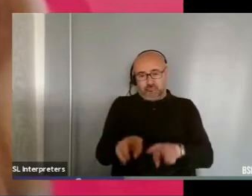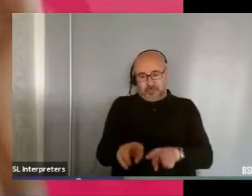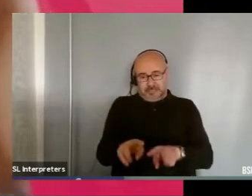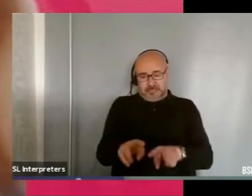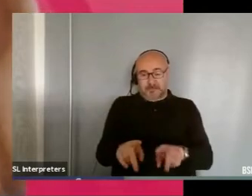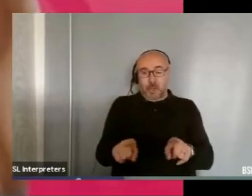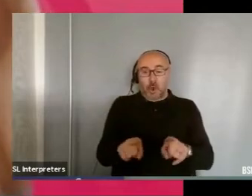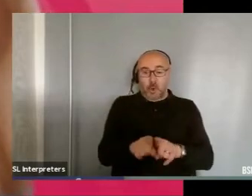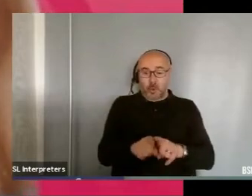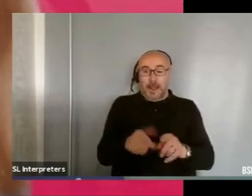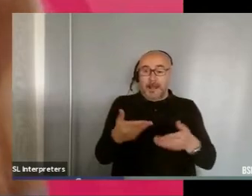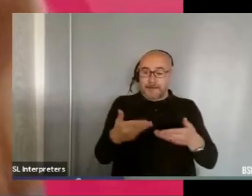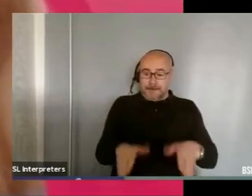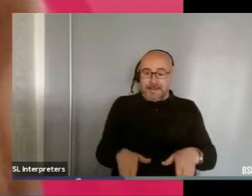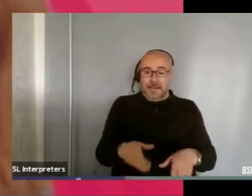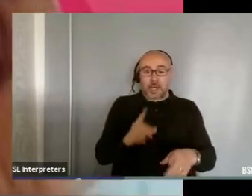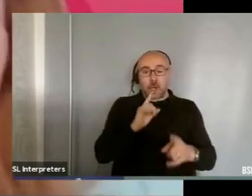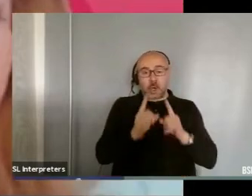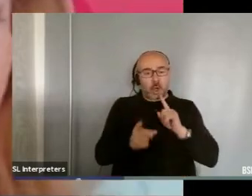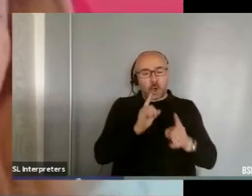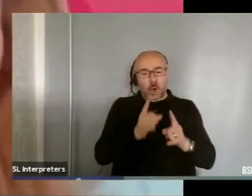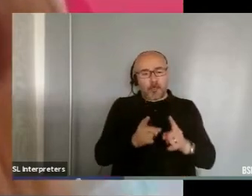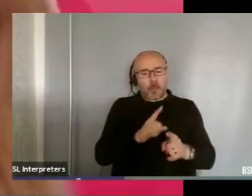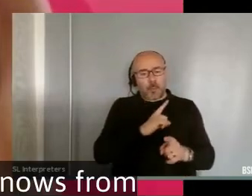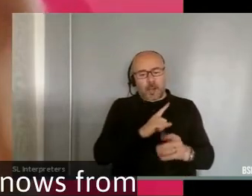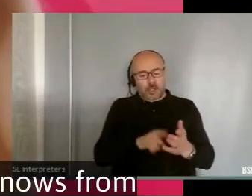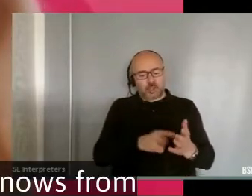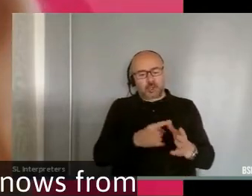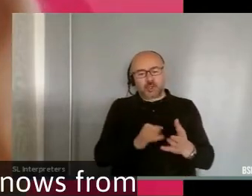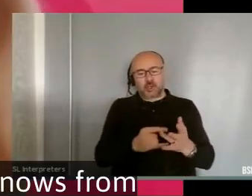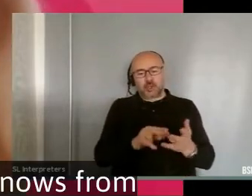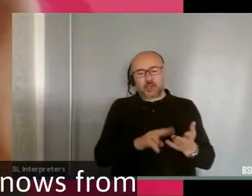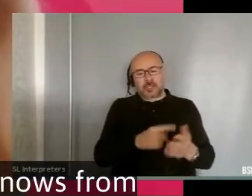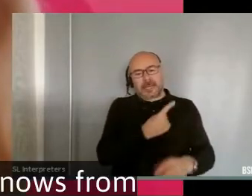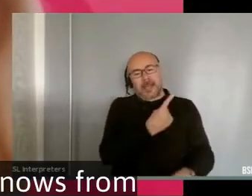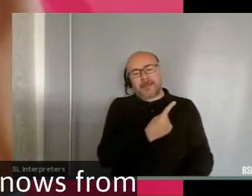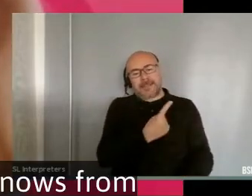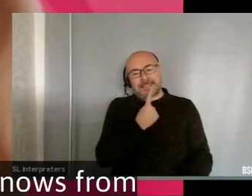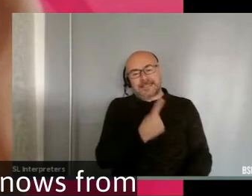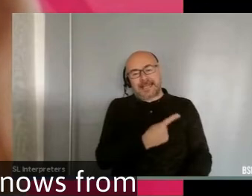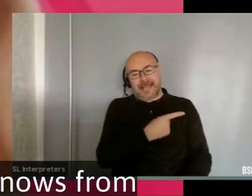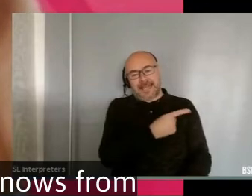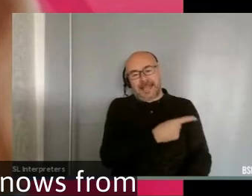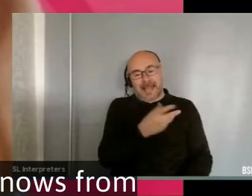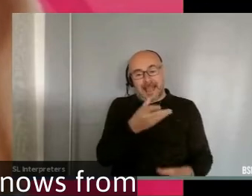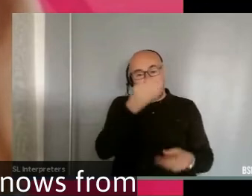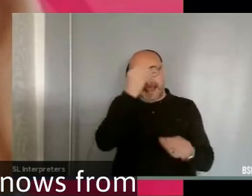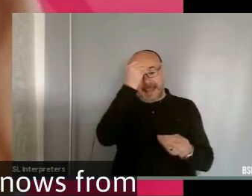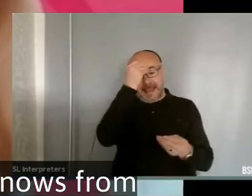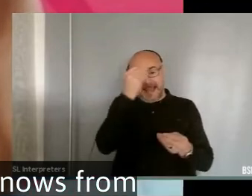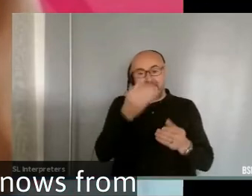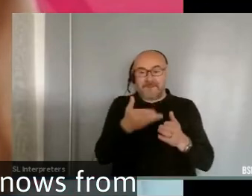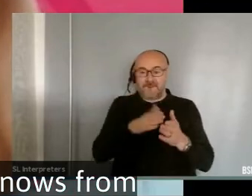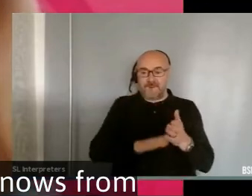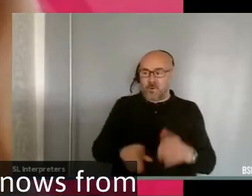And we've already heard some comments. I heard Jason saying there that he learned what what he knows from you, Maureen, and that you